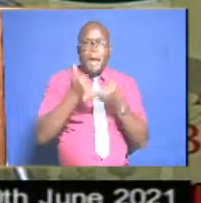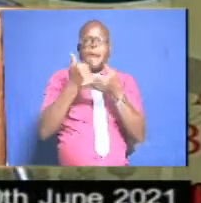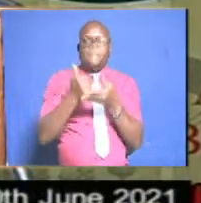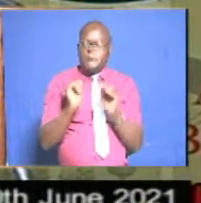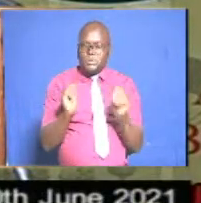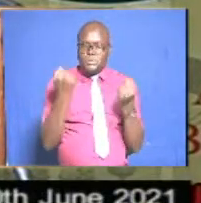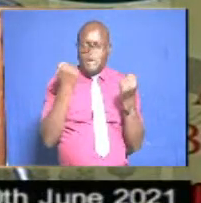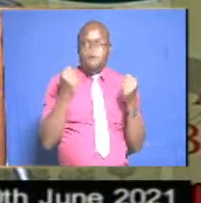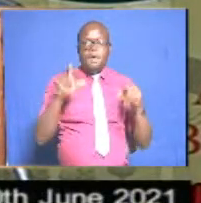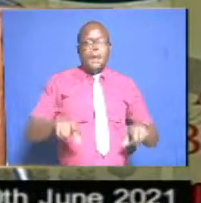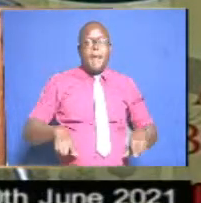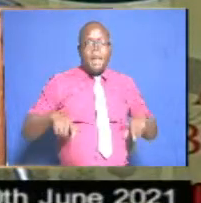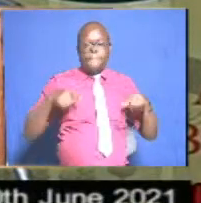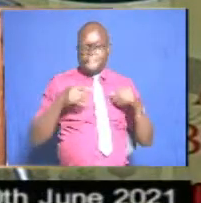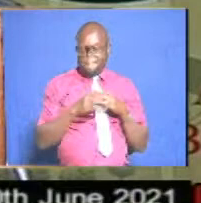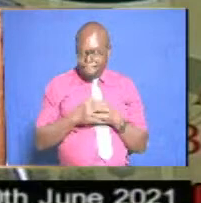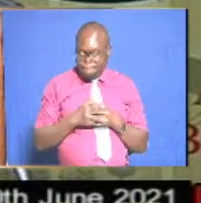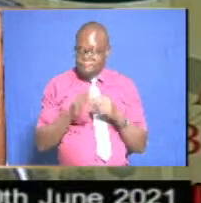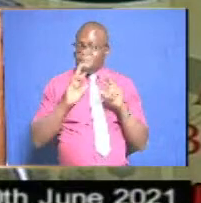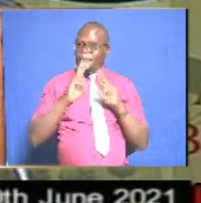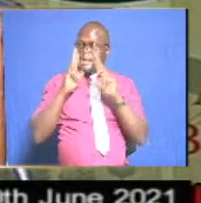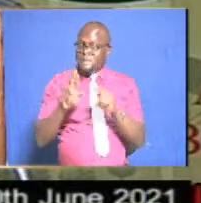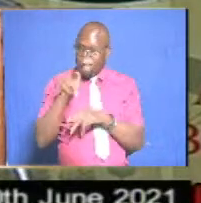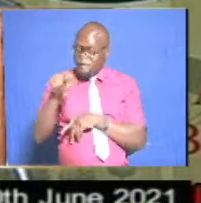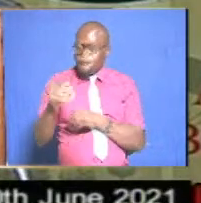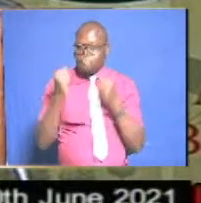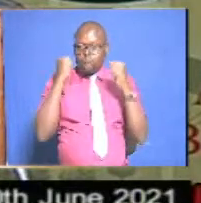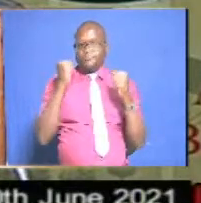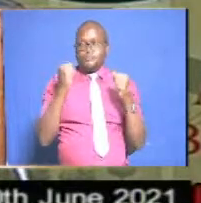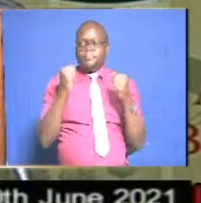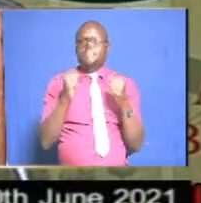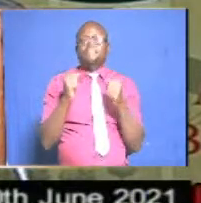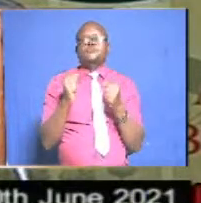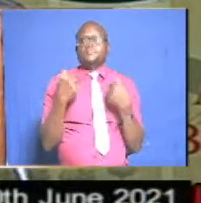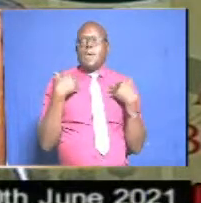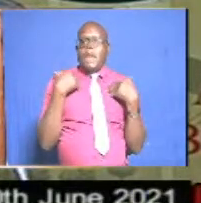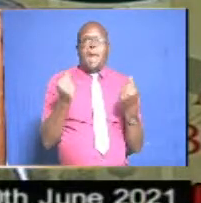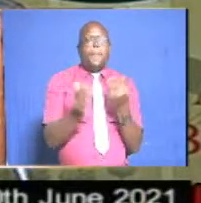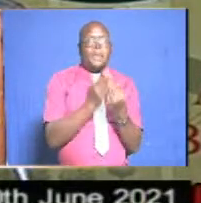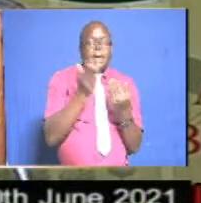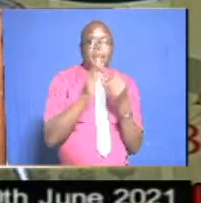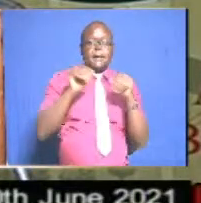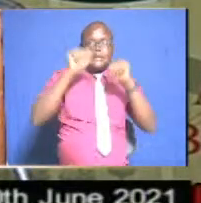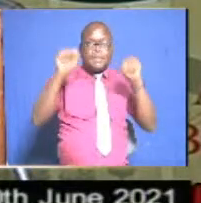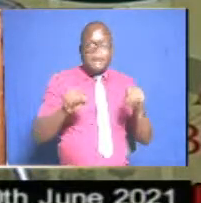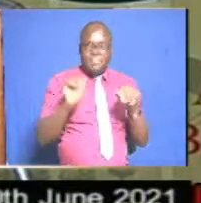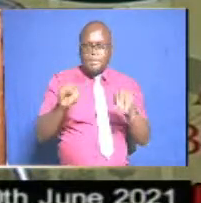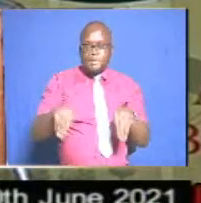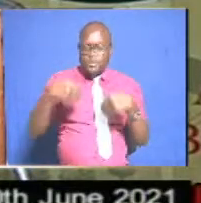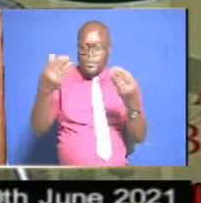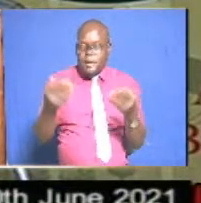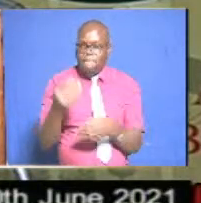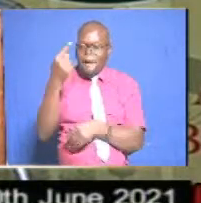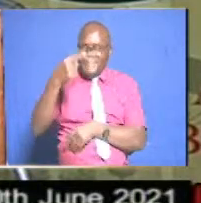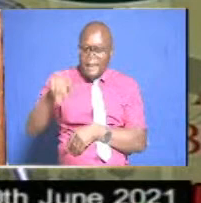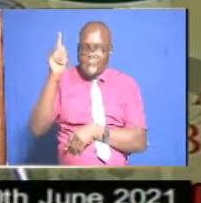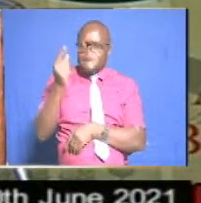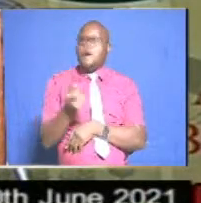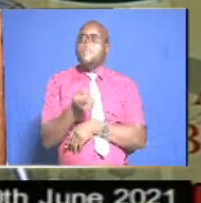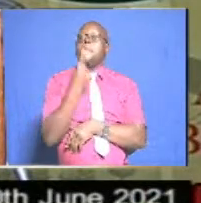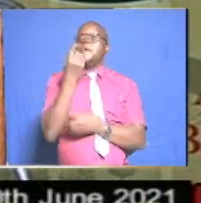lives. The response has undoubtedly strengthened our healthcare system through provisioning of necessary medical